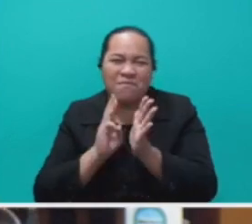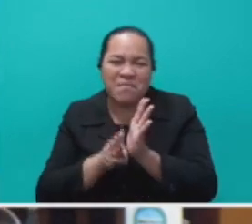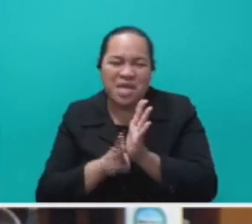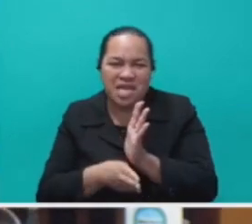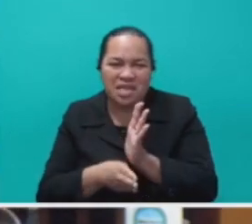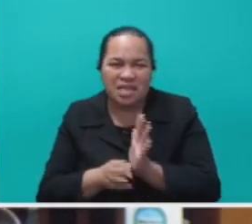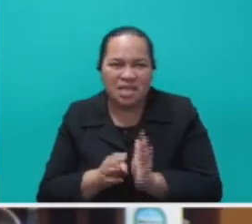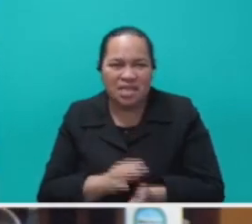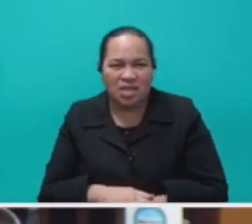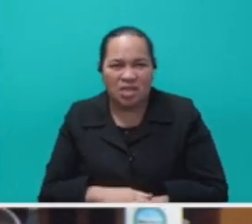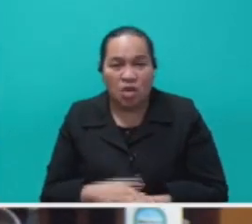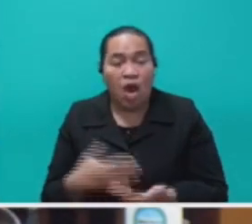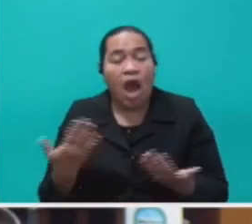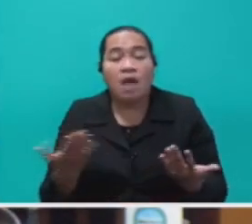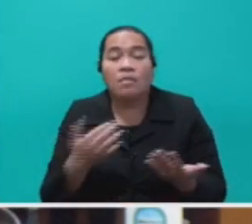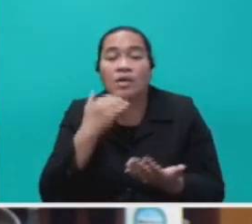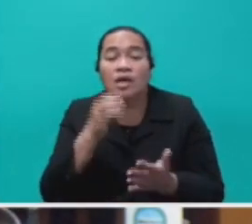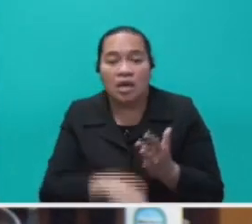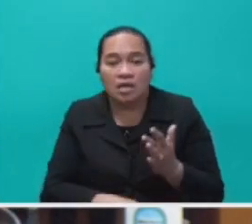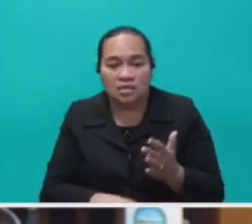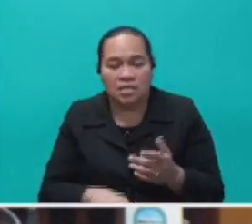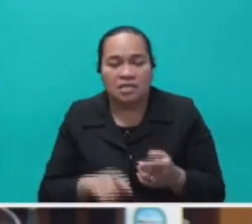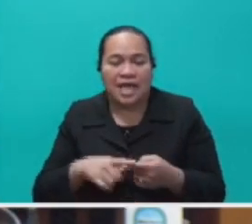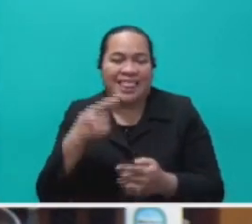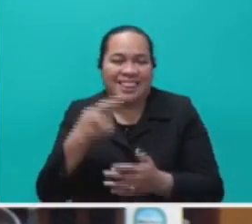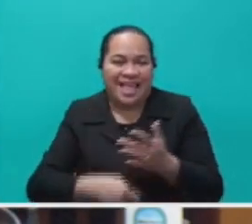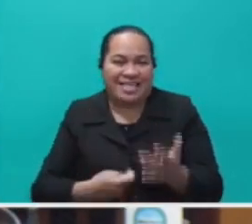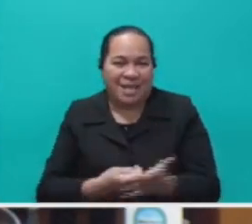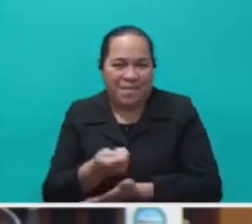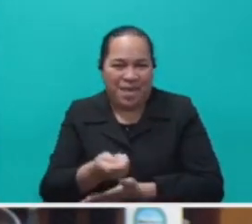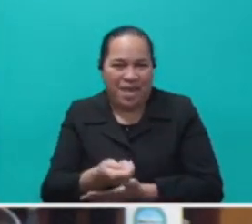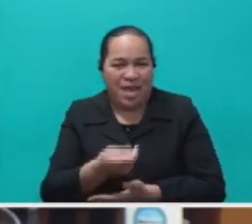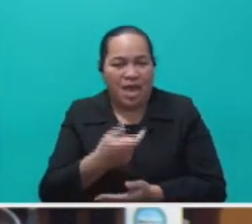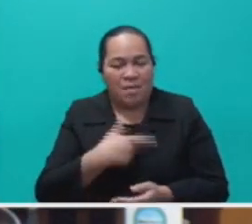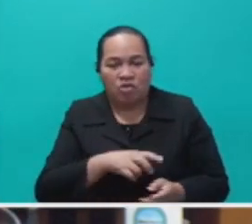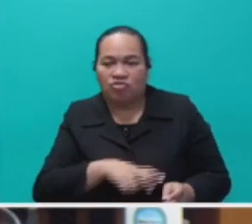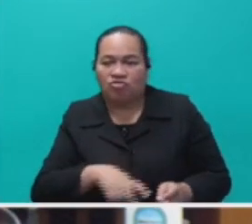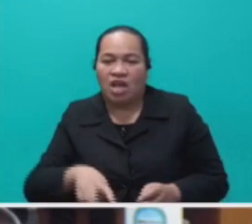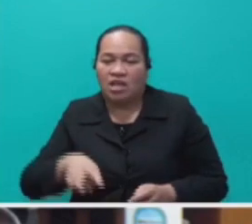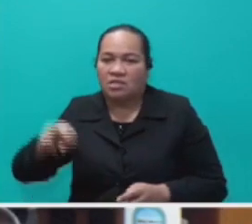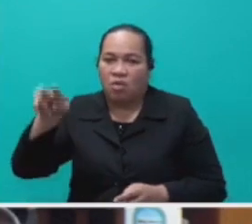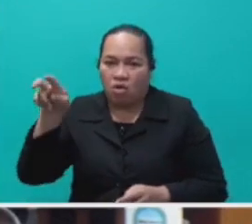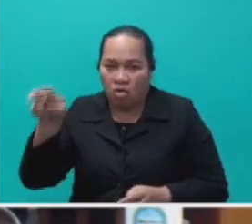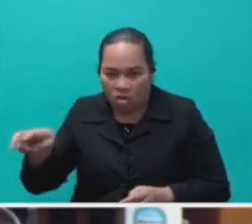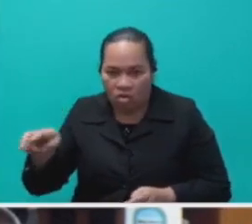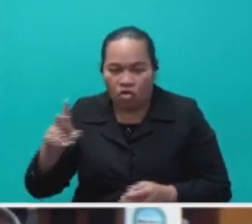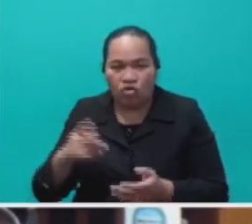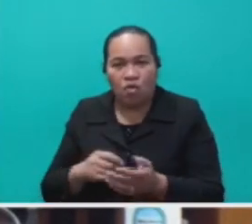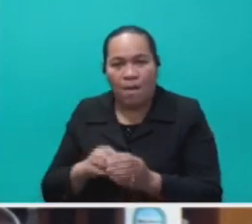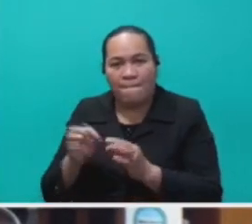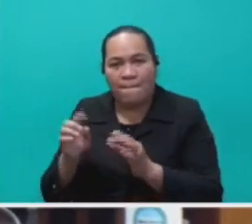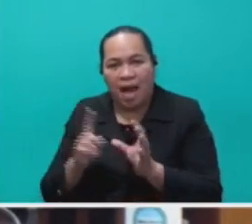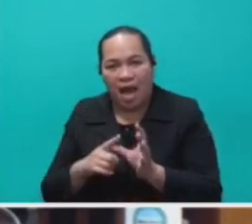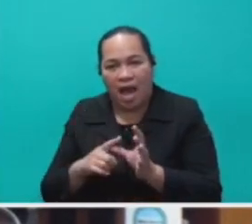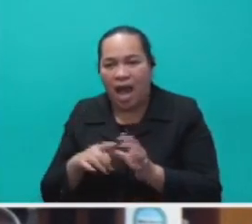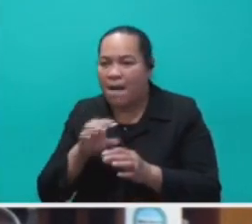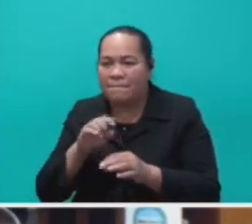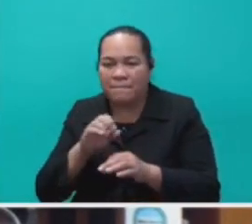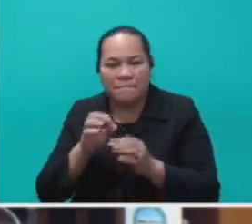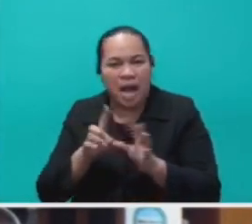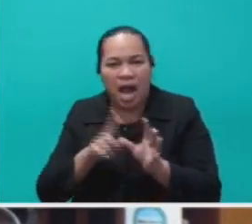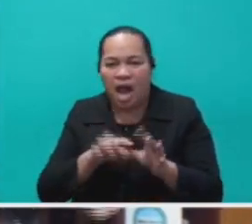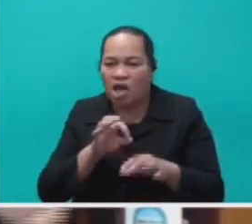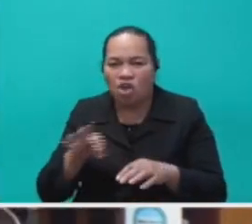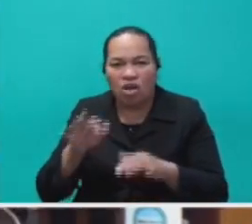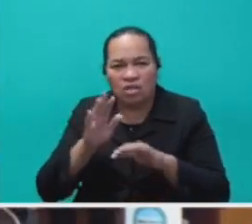appearance. Who does it cost? It costs taxpayers because they have to be transported all the way to Mba. Mba is not sitting, all the way